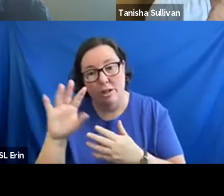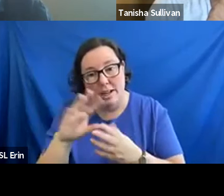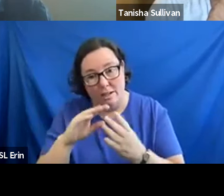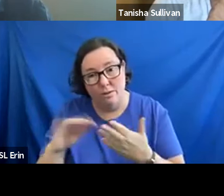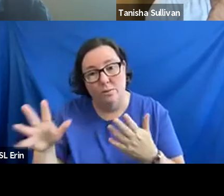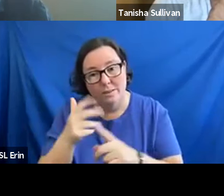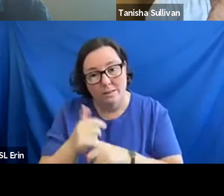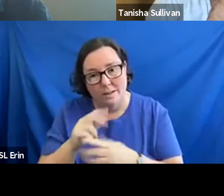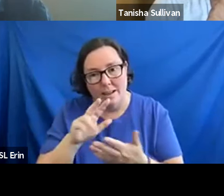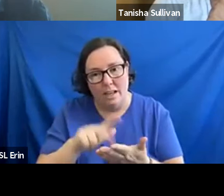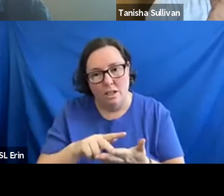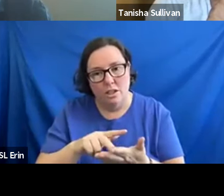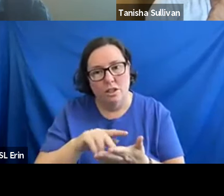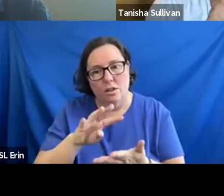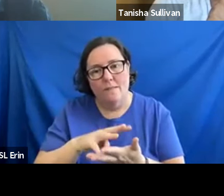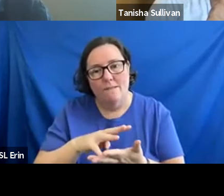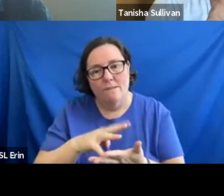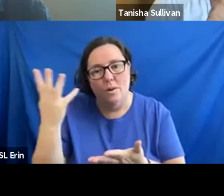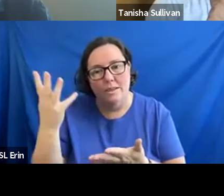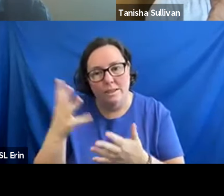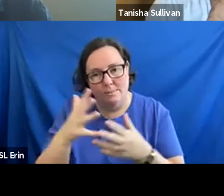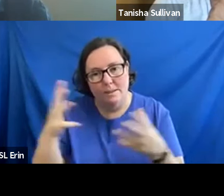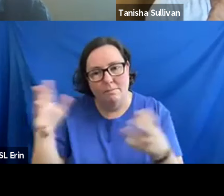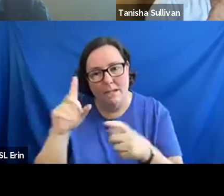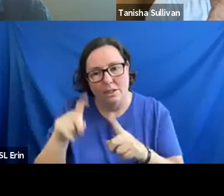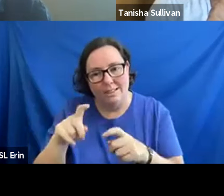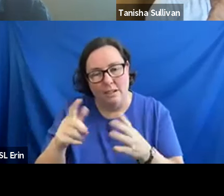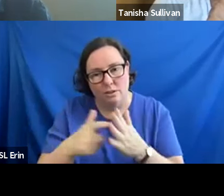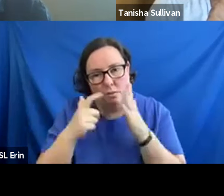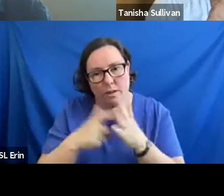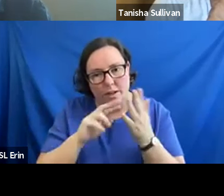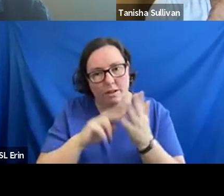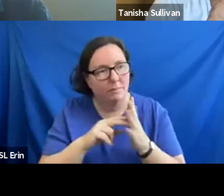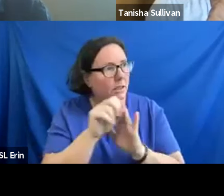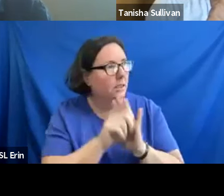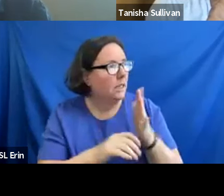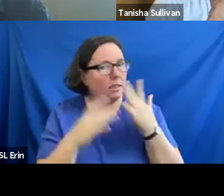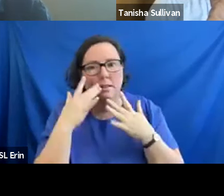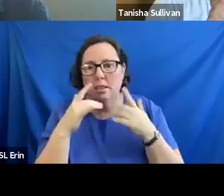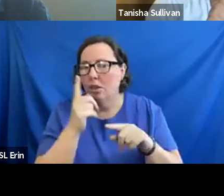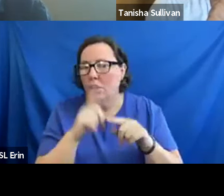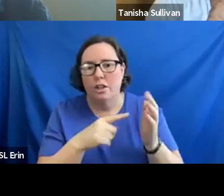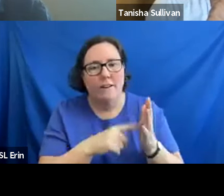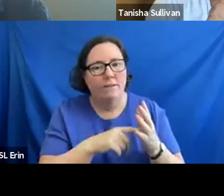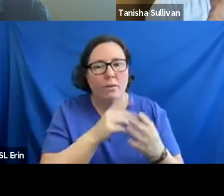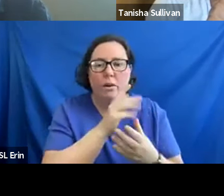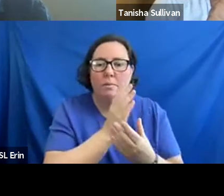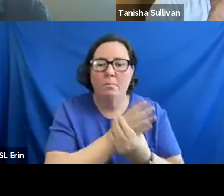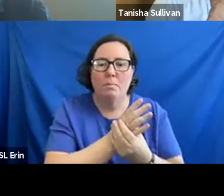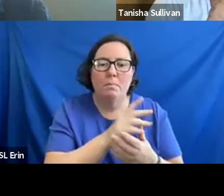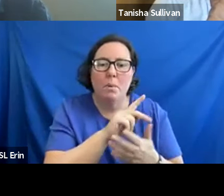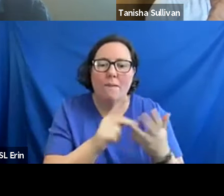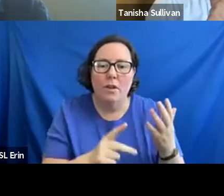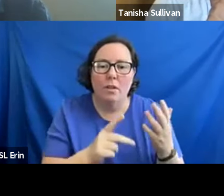amount of testing that was required. And therefore, states could no longer afford portfolio assessments. They